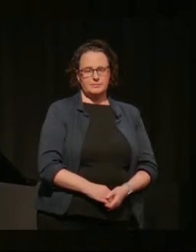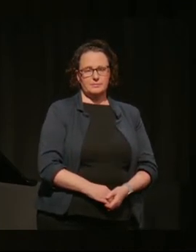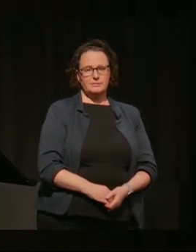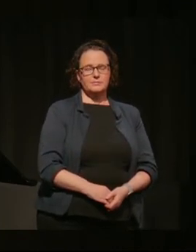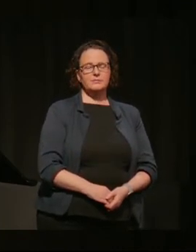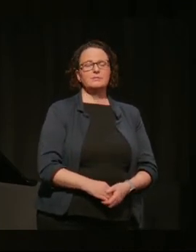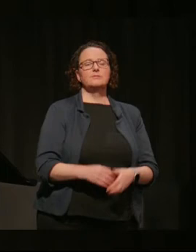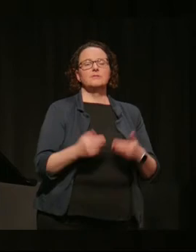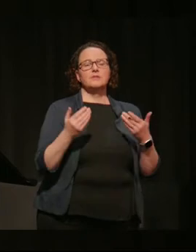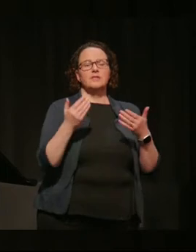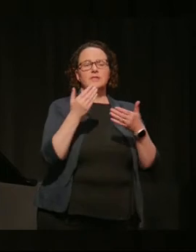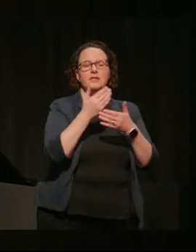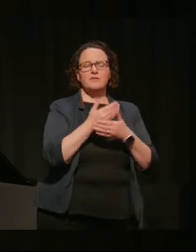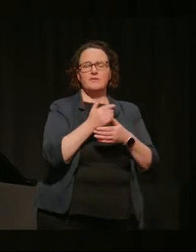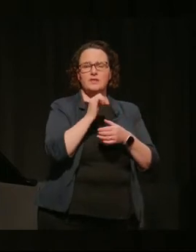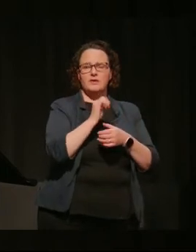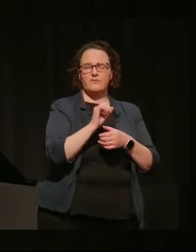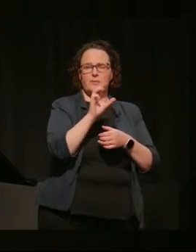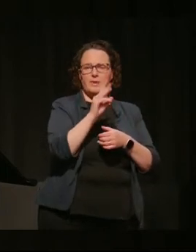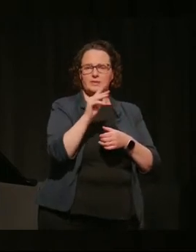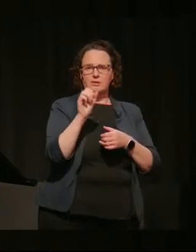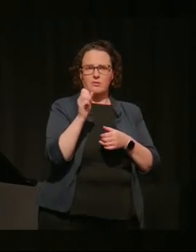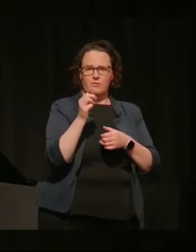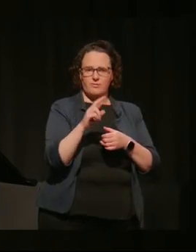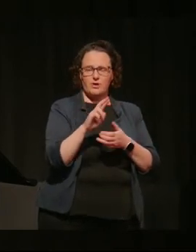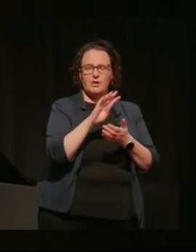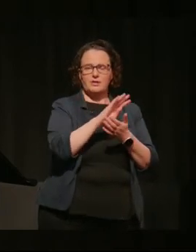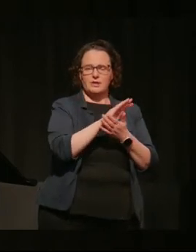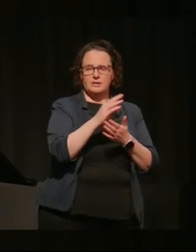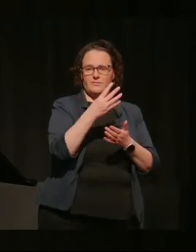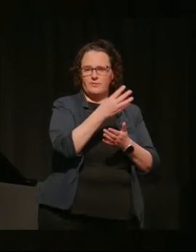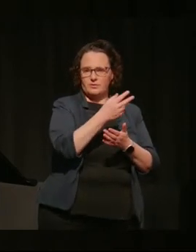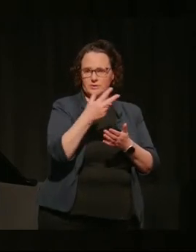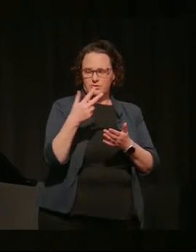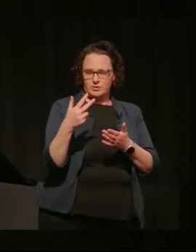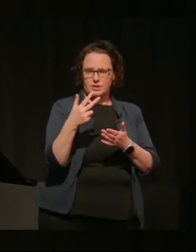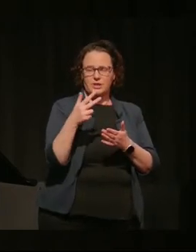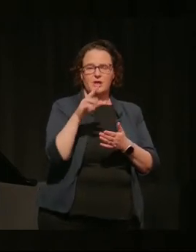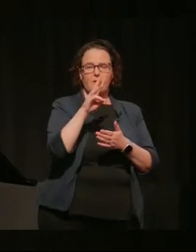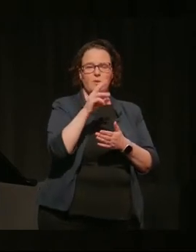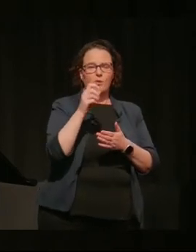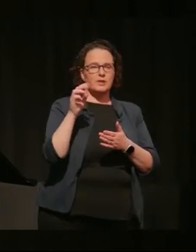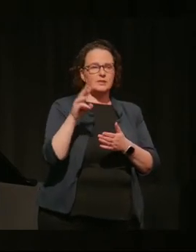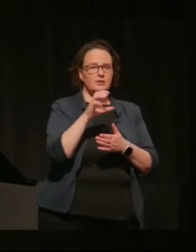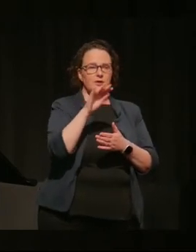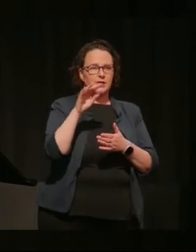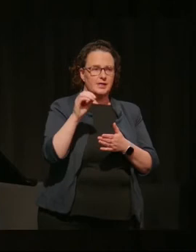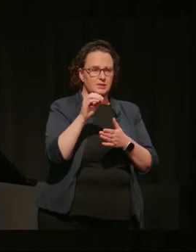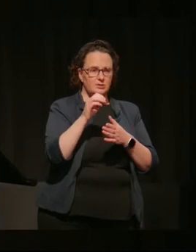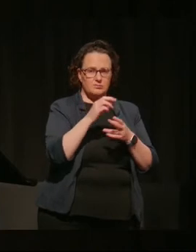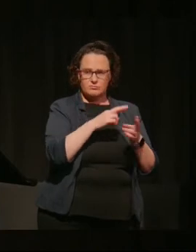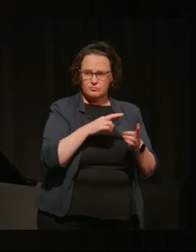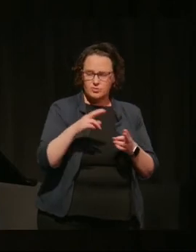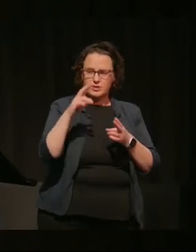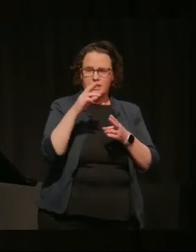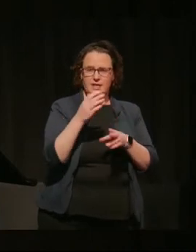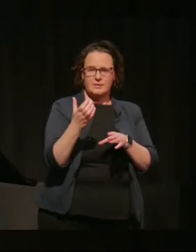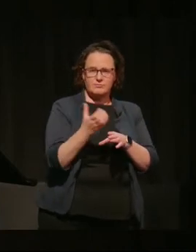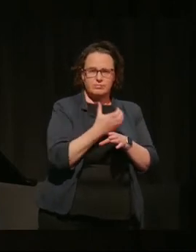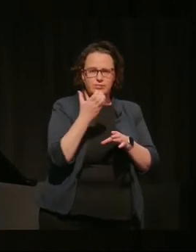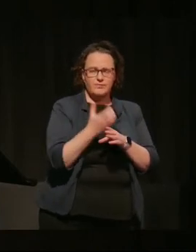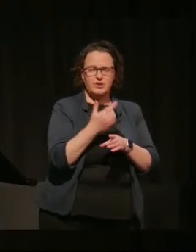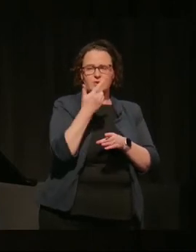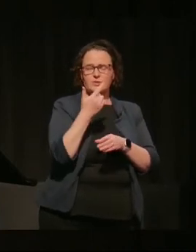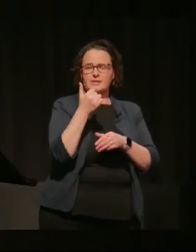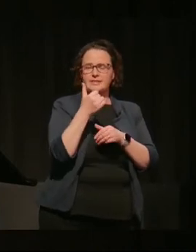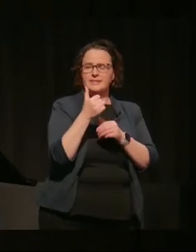1943. On the eve of Passover 1943, the Warsaw Ghetto uprising erupted and lasted 27 days.